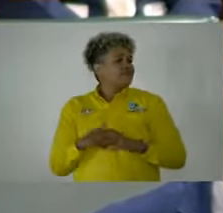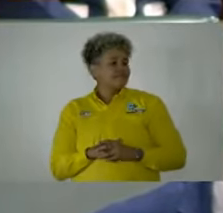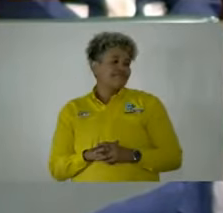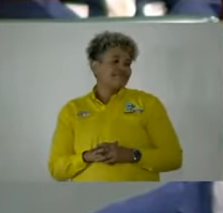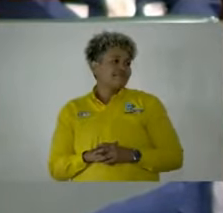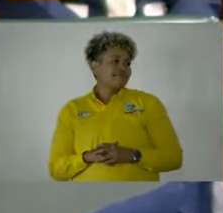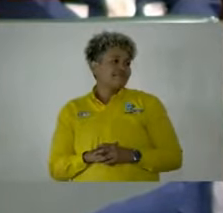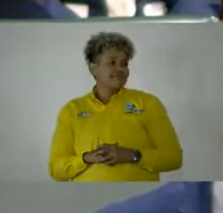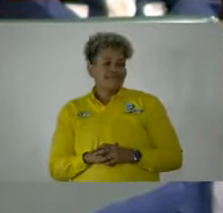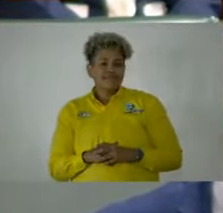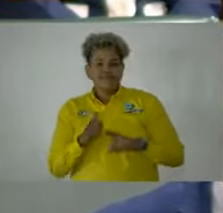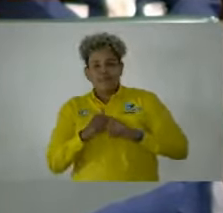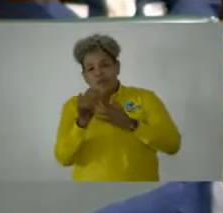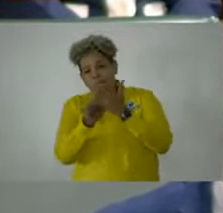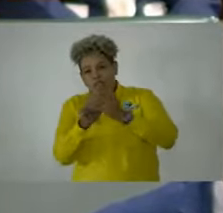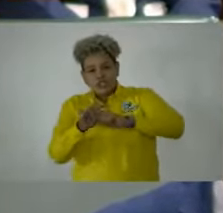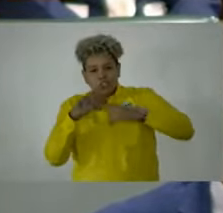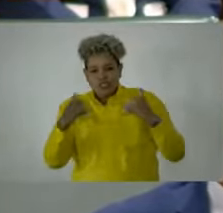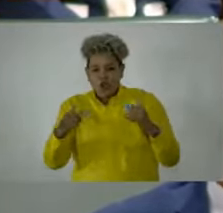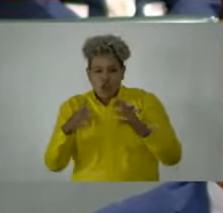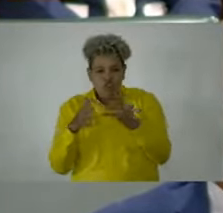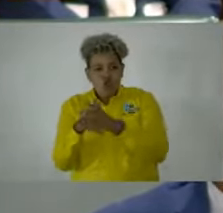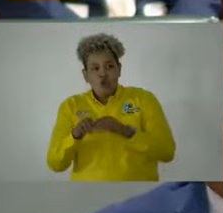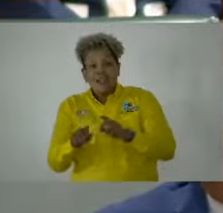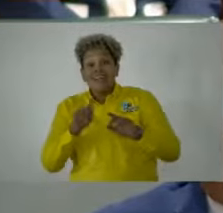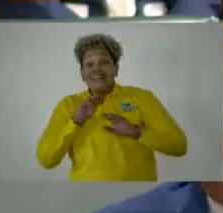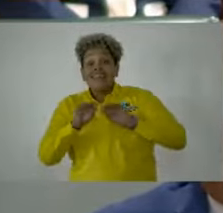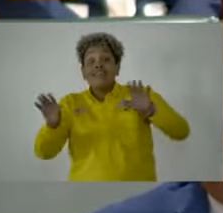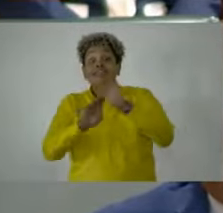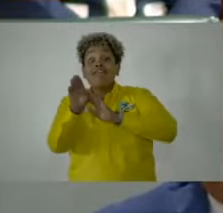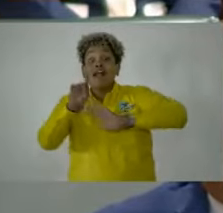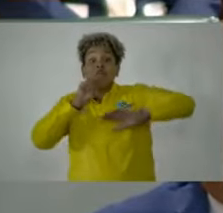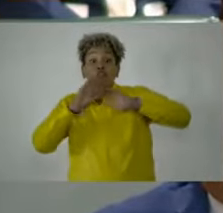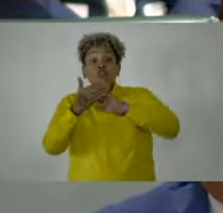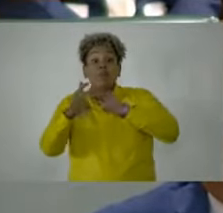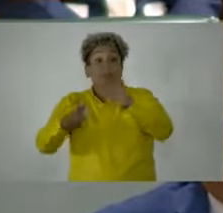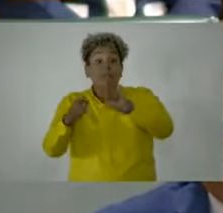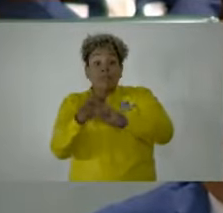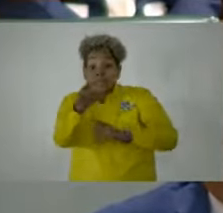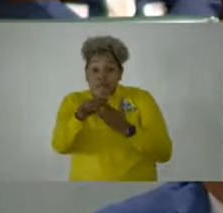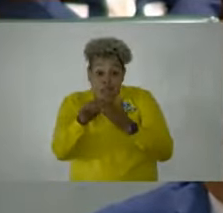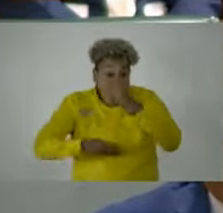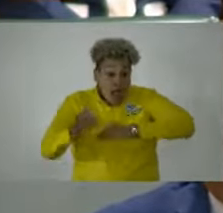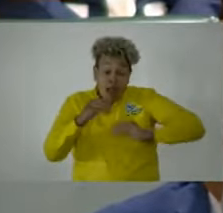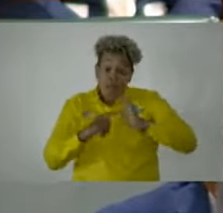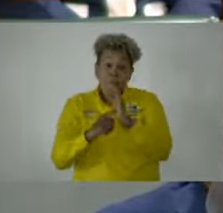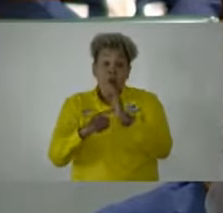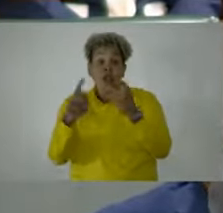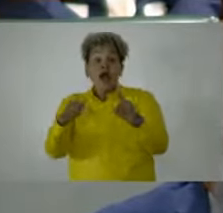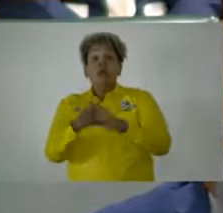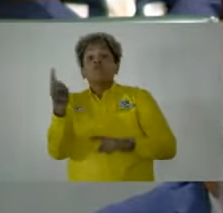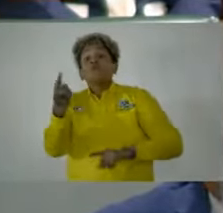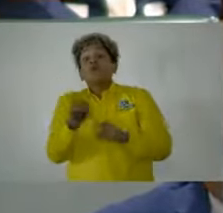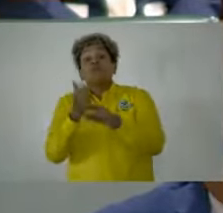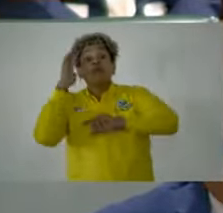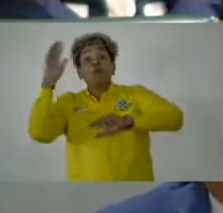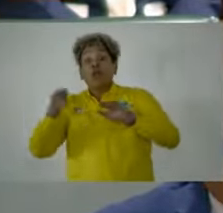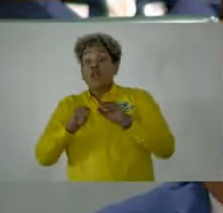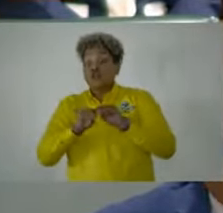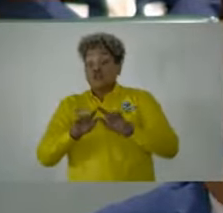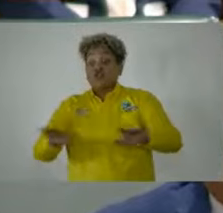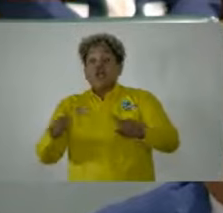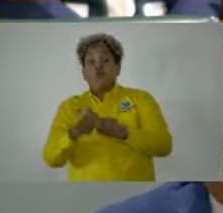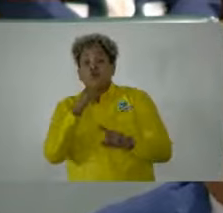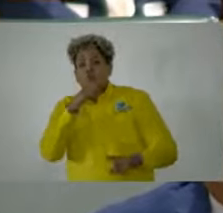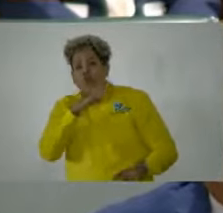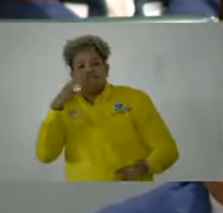in a vision of development for the Jamaican people. According to their economic model, something will trickle down to